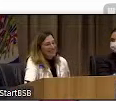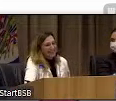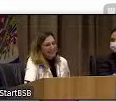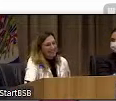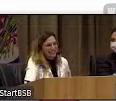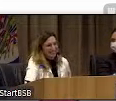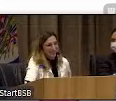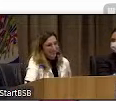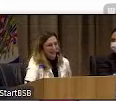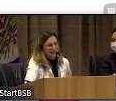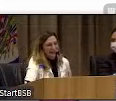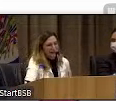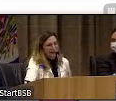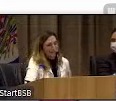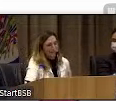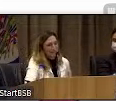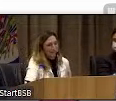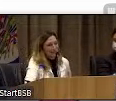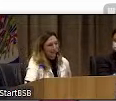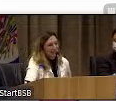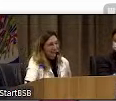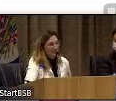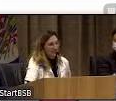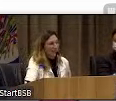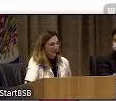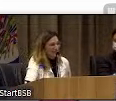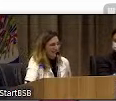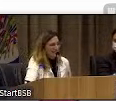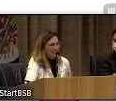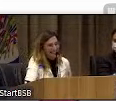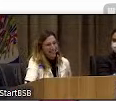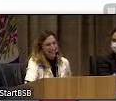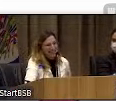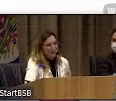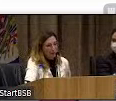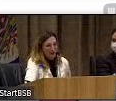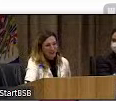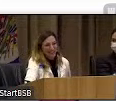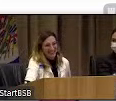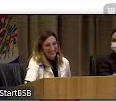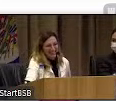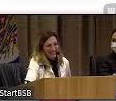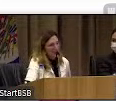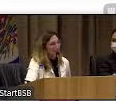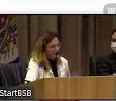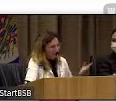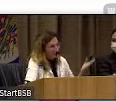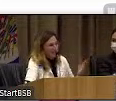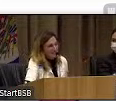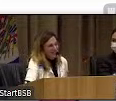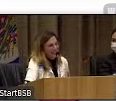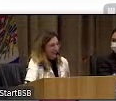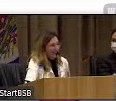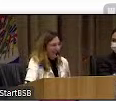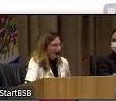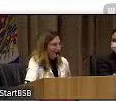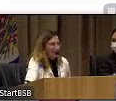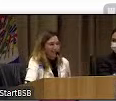hospital to be in this study, so we needed a lot of